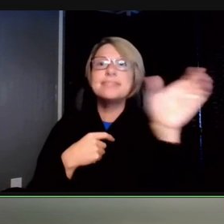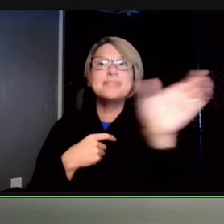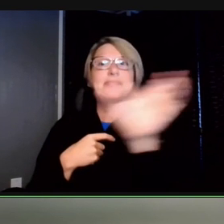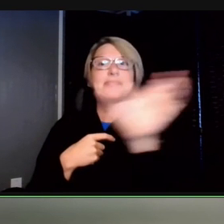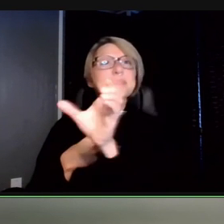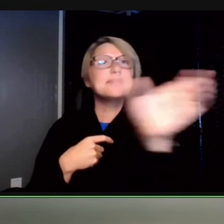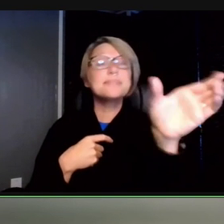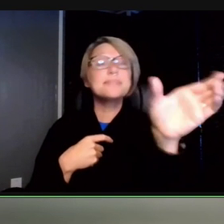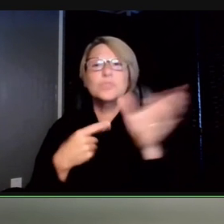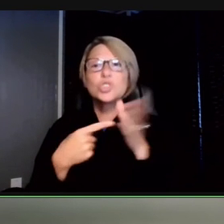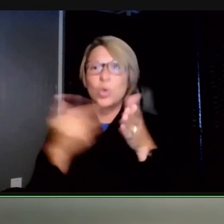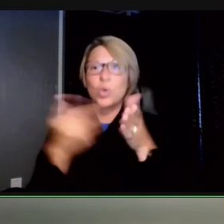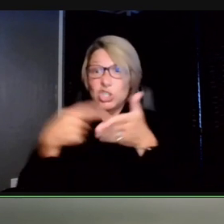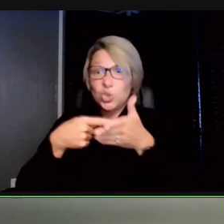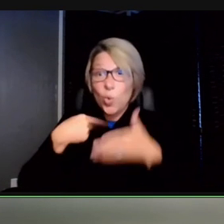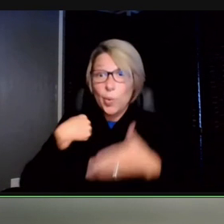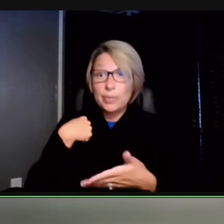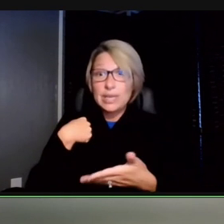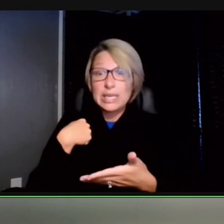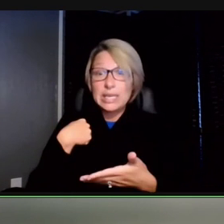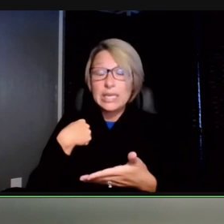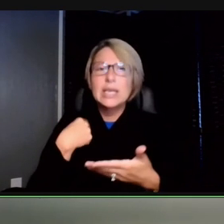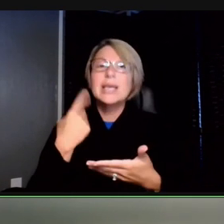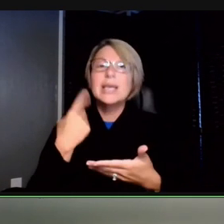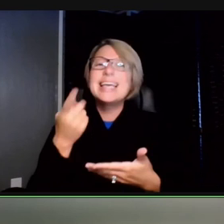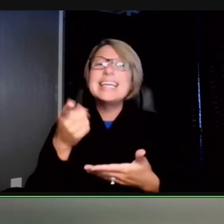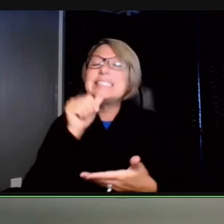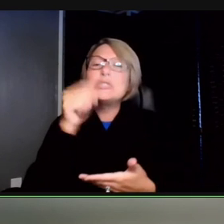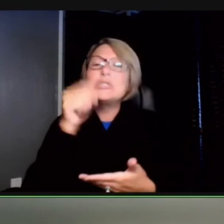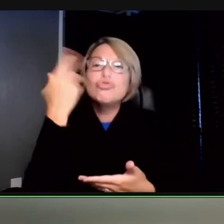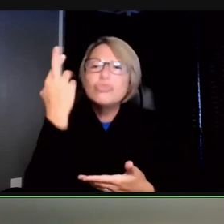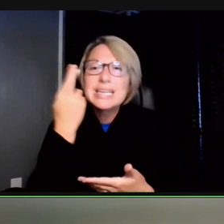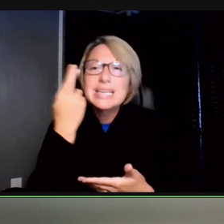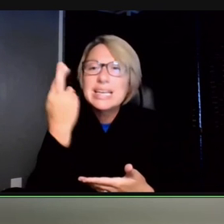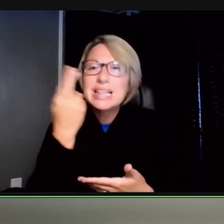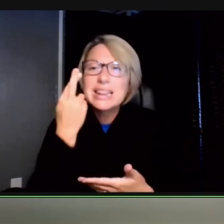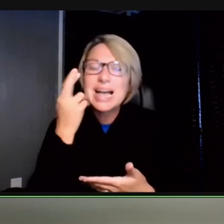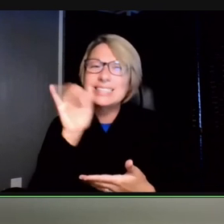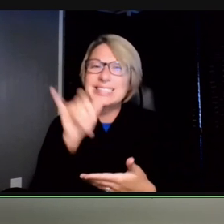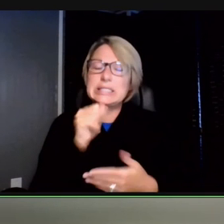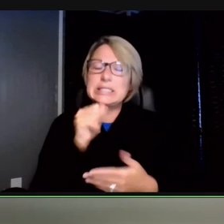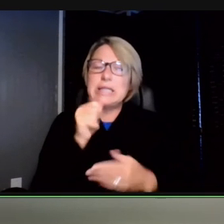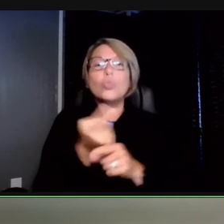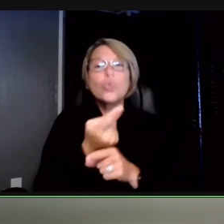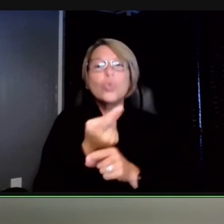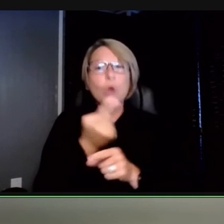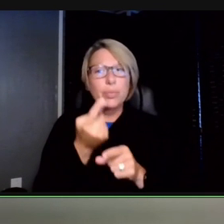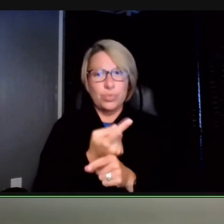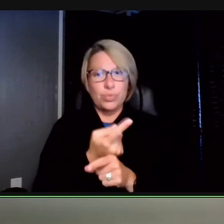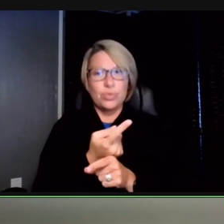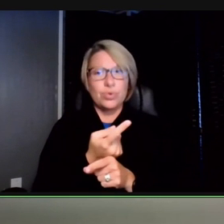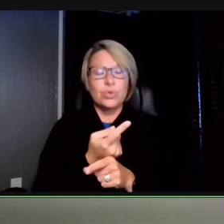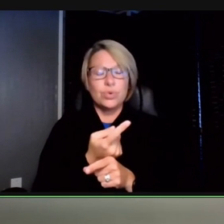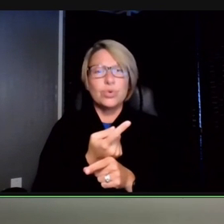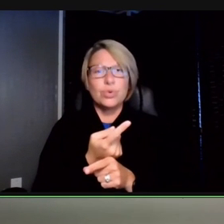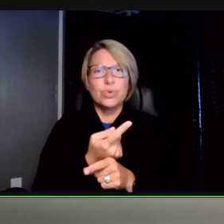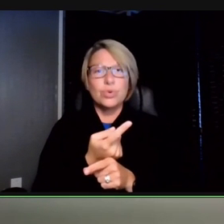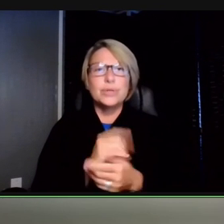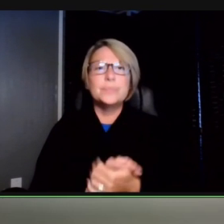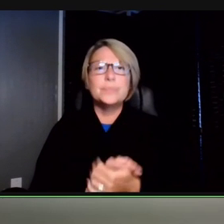He showed it to me. There was no, he didn't realize that that was not proper. There's the whole thing